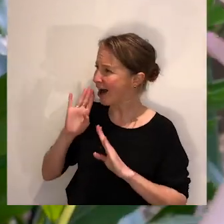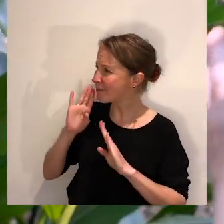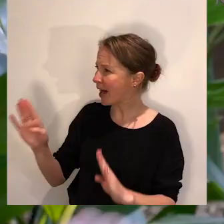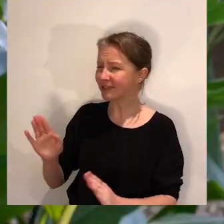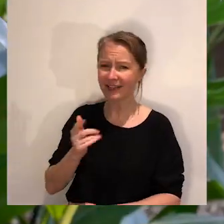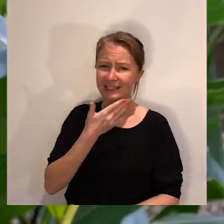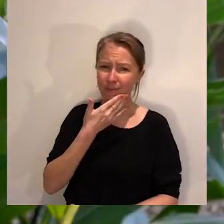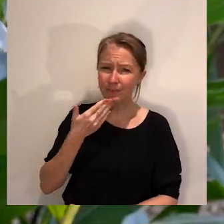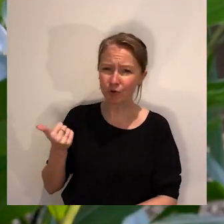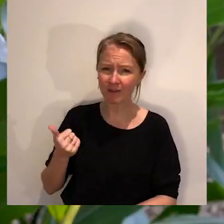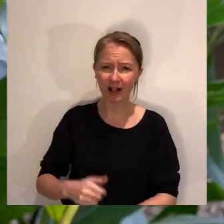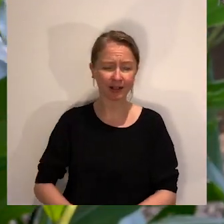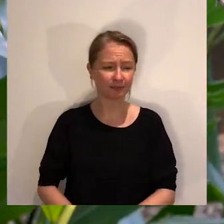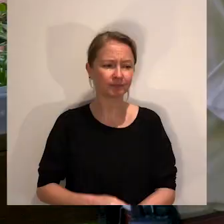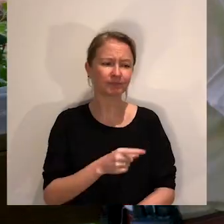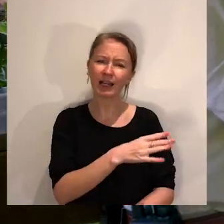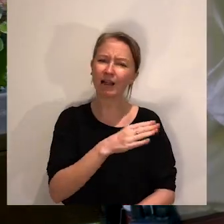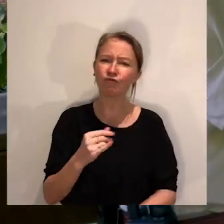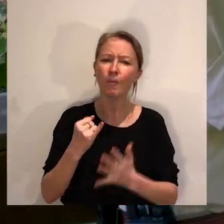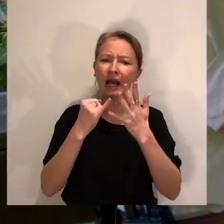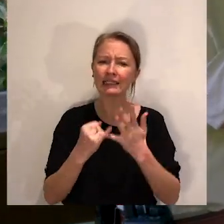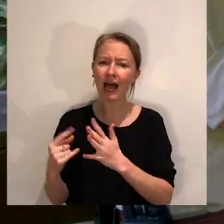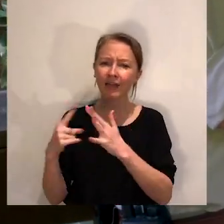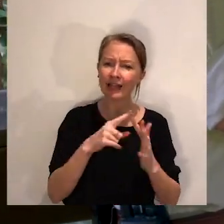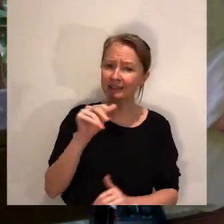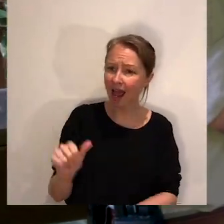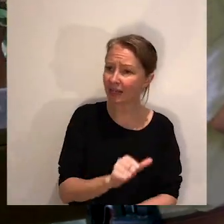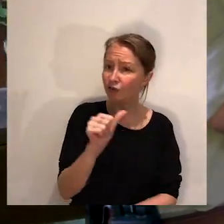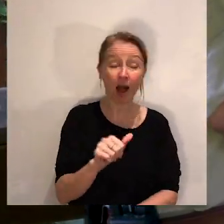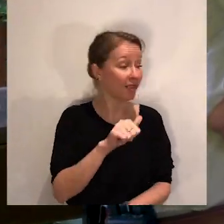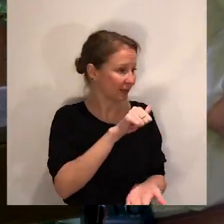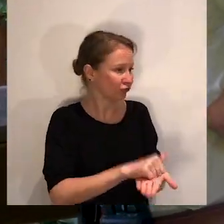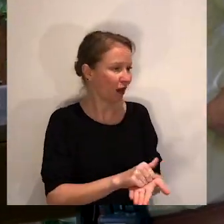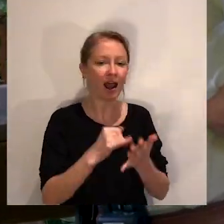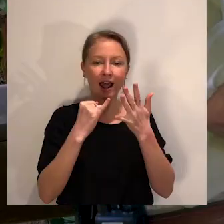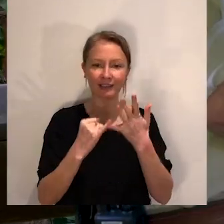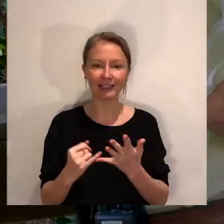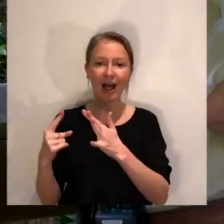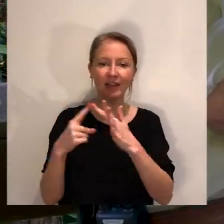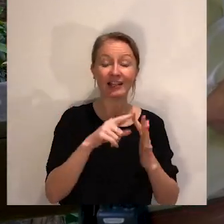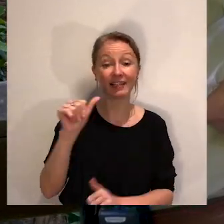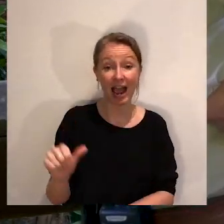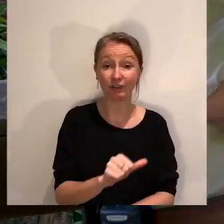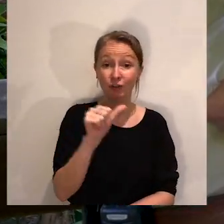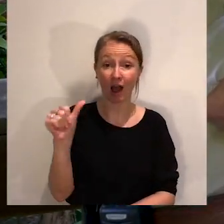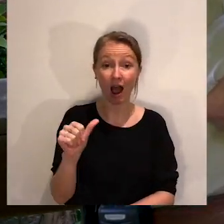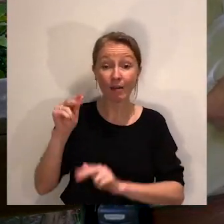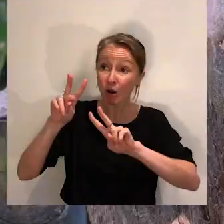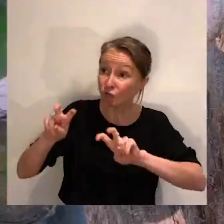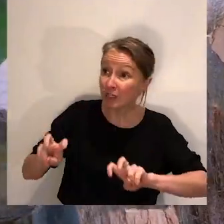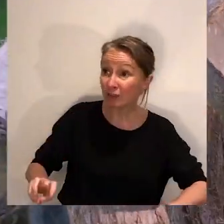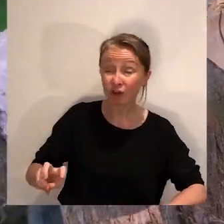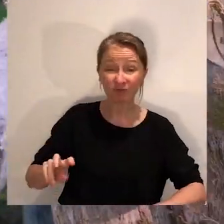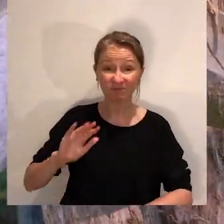the wild, they come from Southeast Asia, yeah? Yeah, Southeast Asia. As I said, not much is known about them. They're